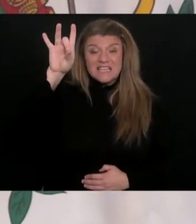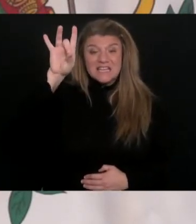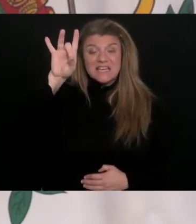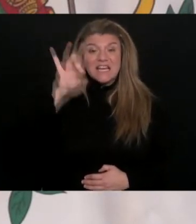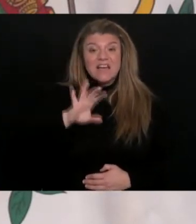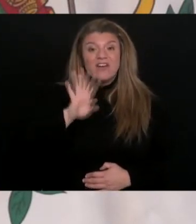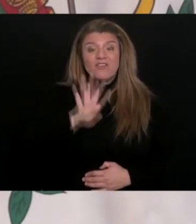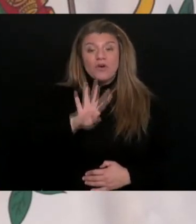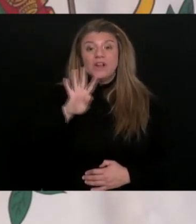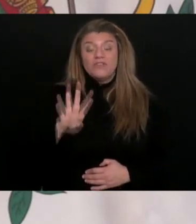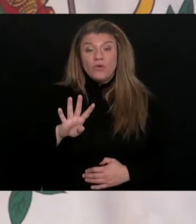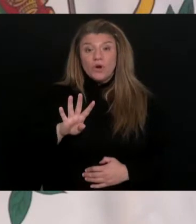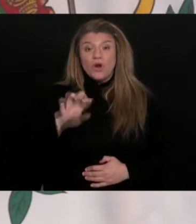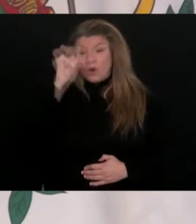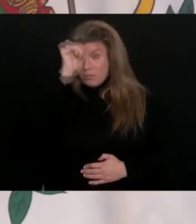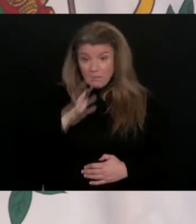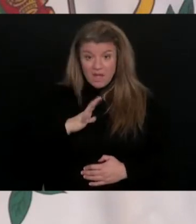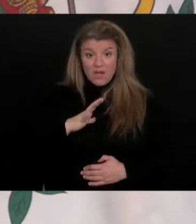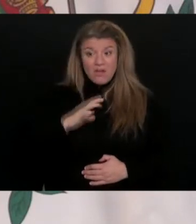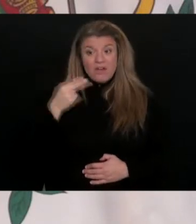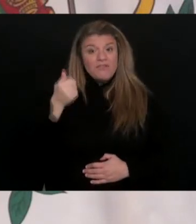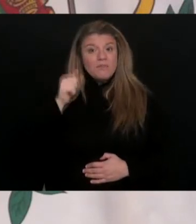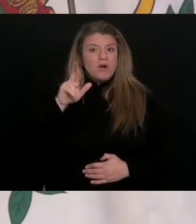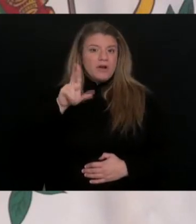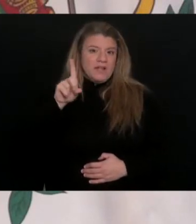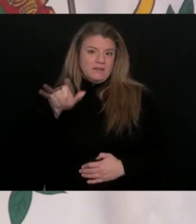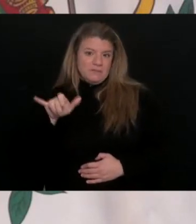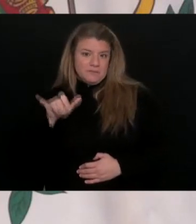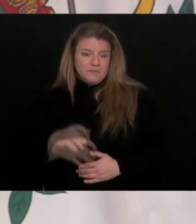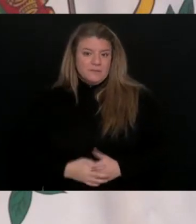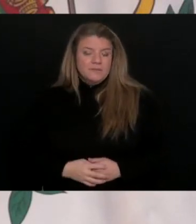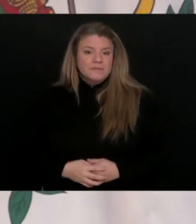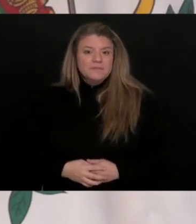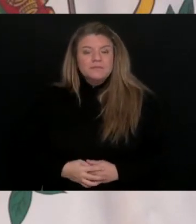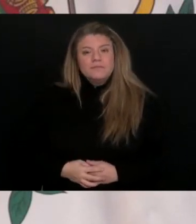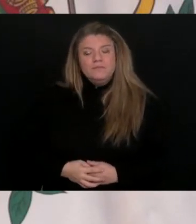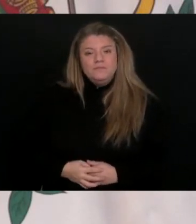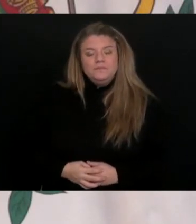a 44-year-old male from Hardy County.